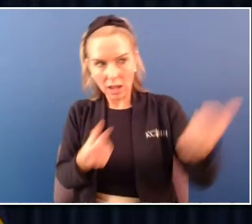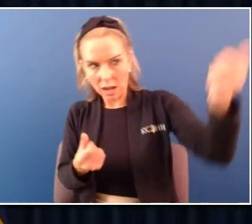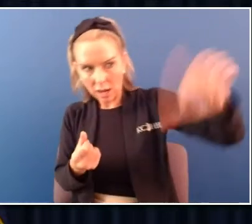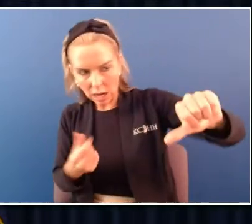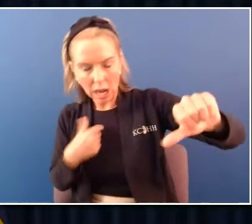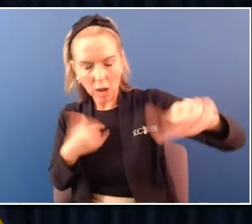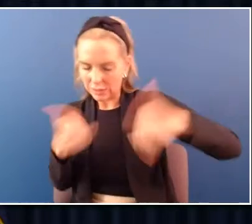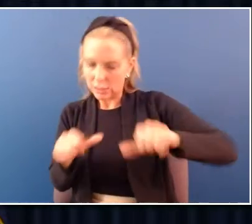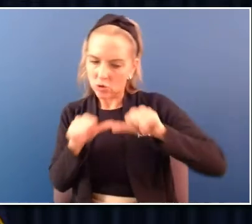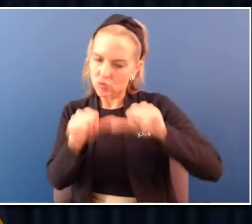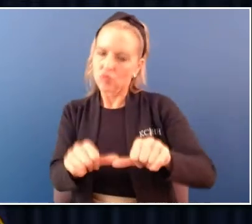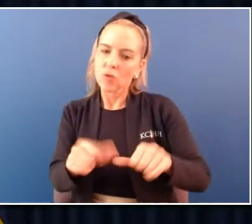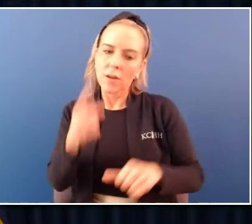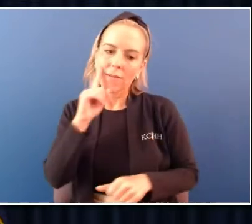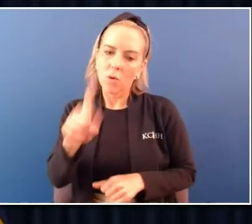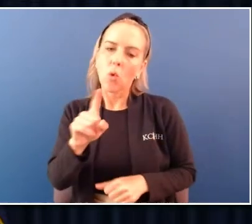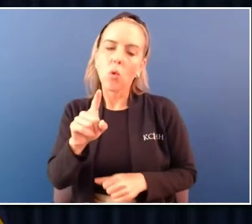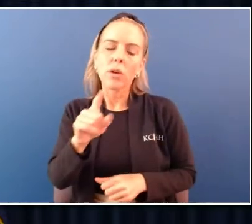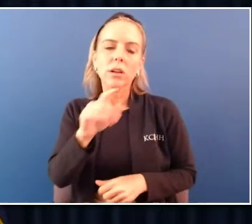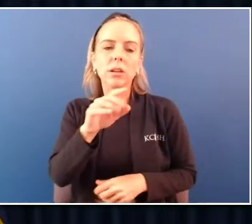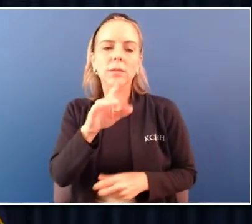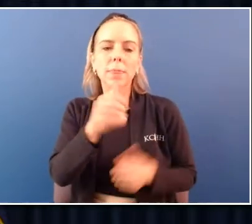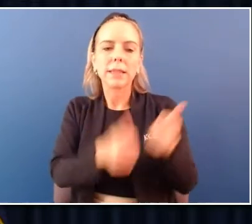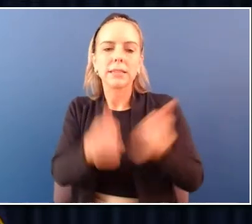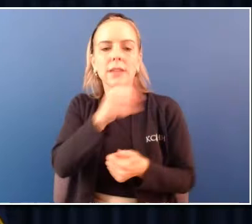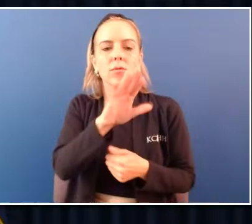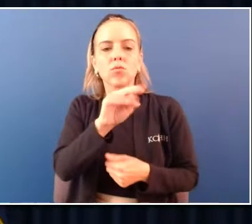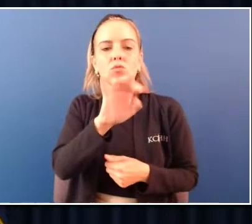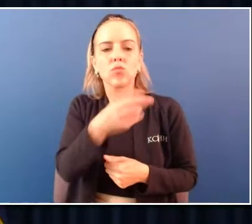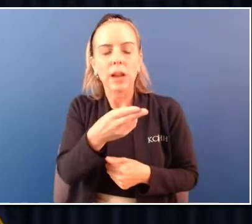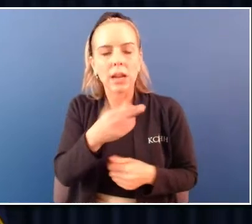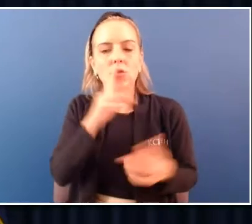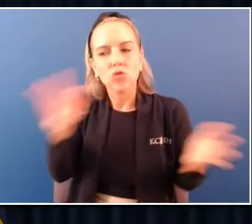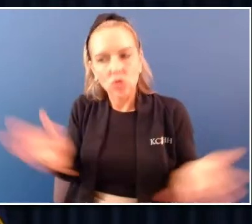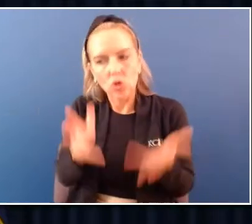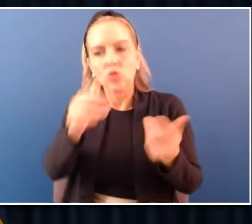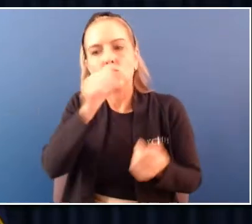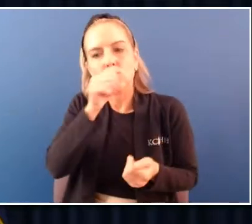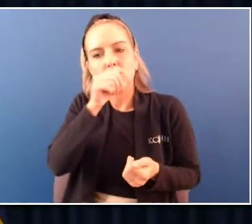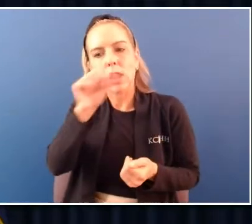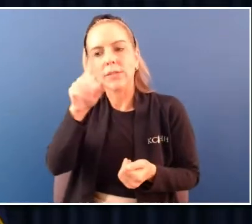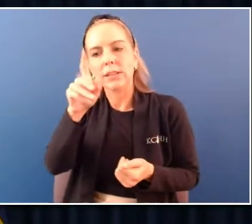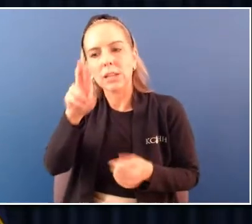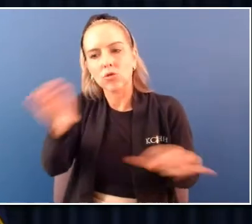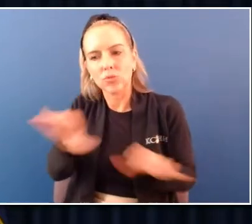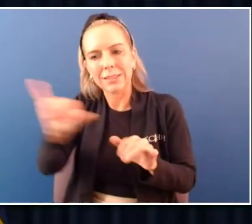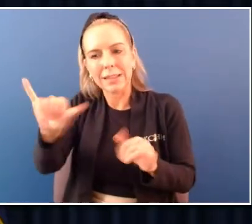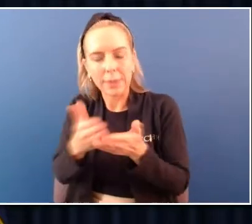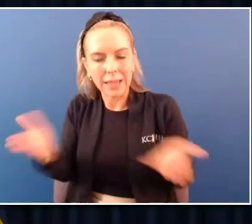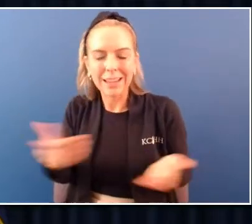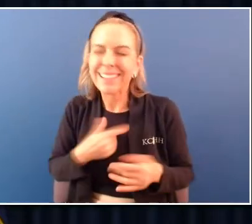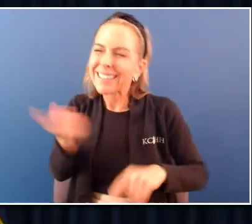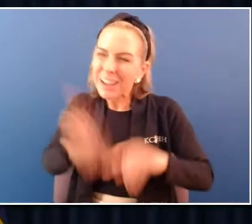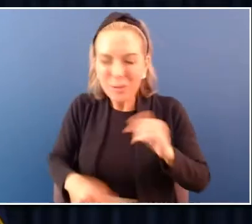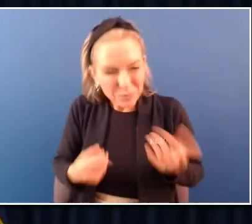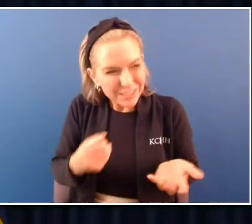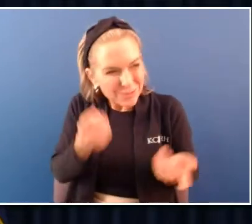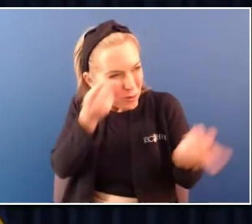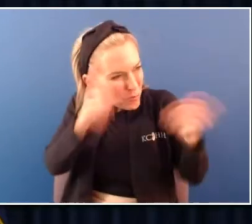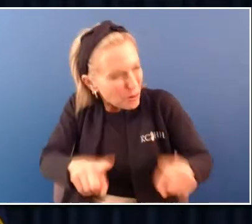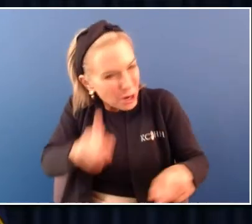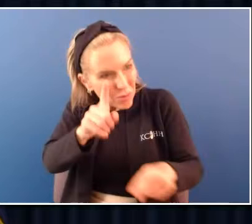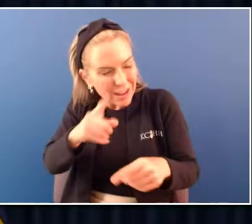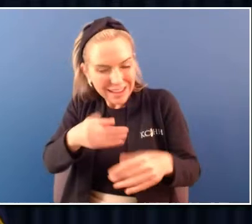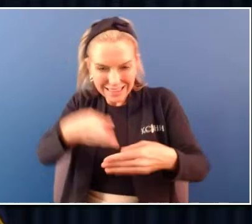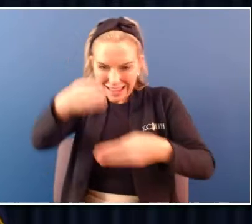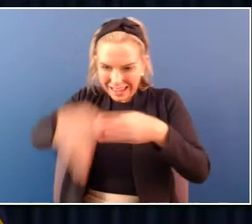to do it for executive branch employees, encourage the private sector to do the same. Listen, can't we all say that the end of slavery is